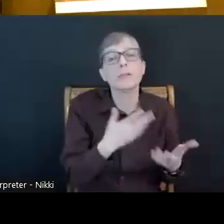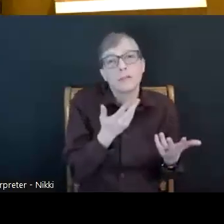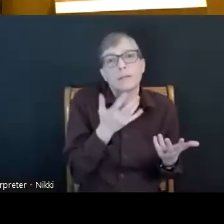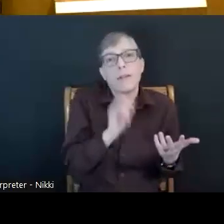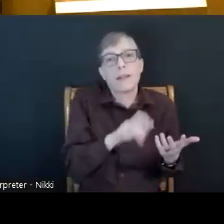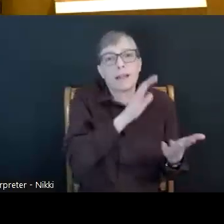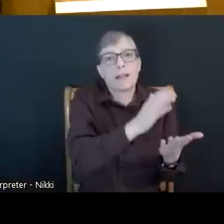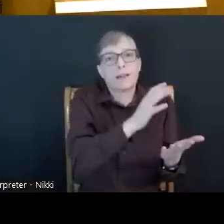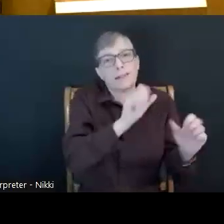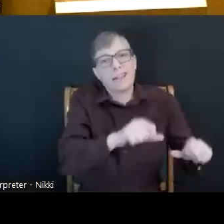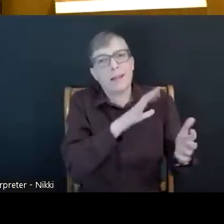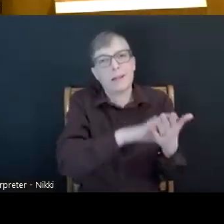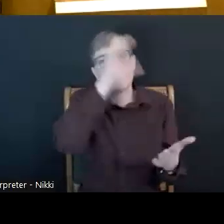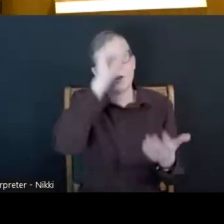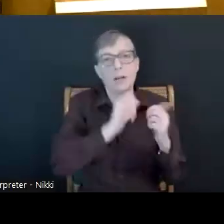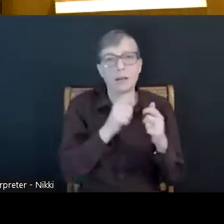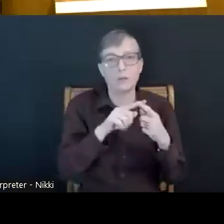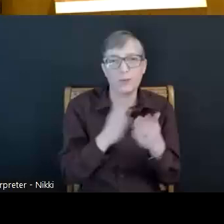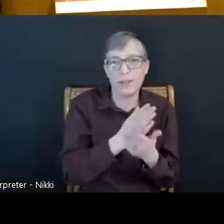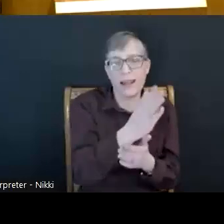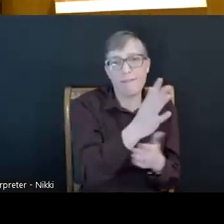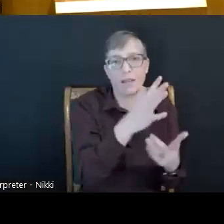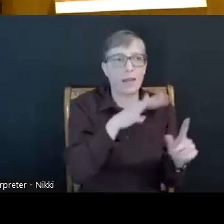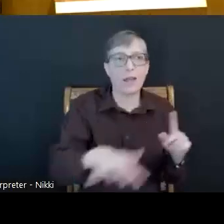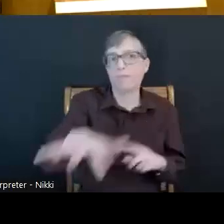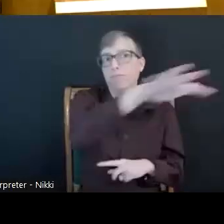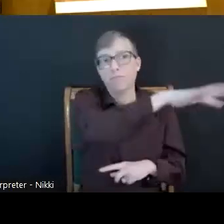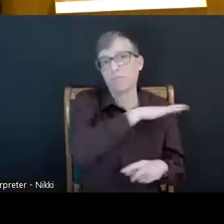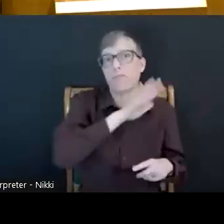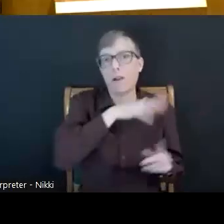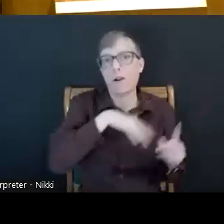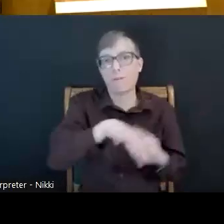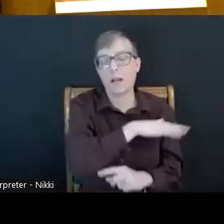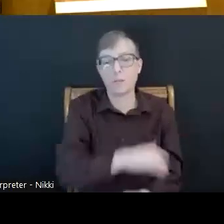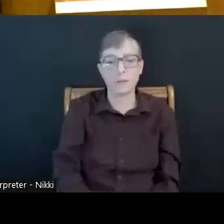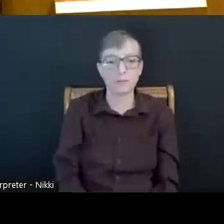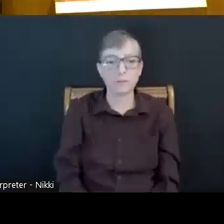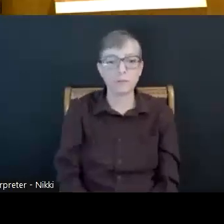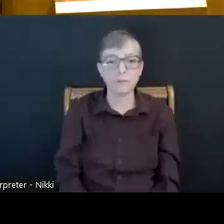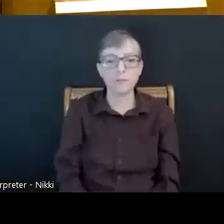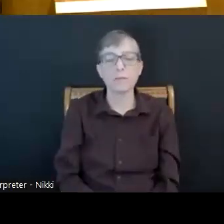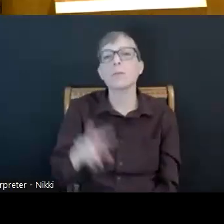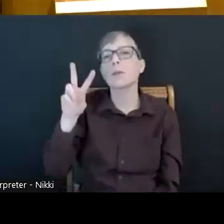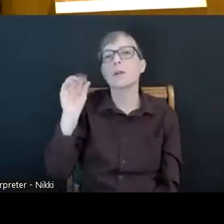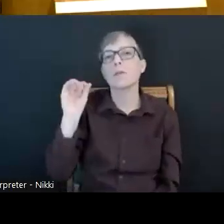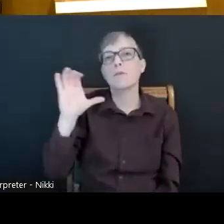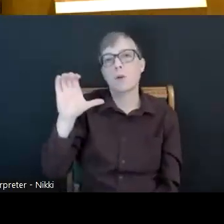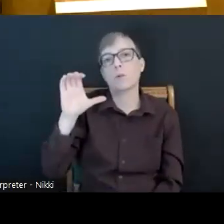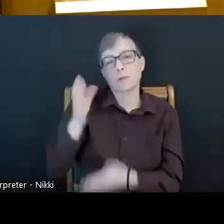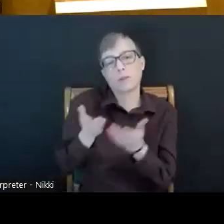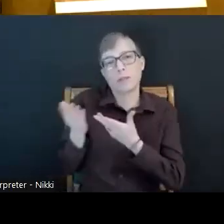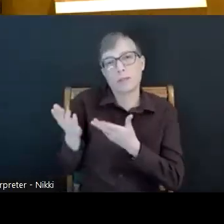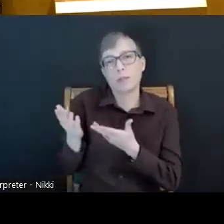wherever they want to go. And of course, vocational services are often needed as well.